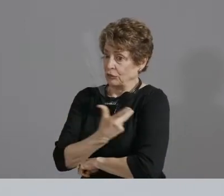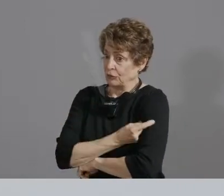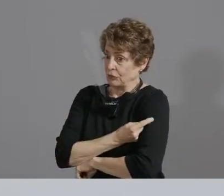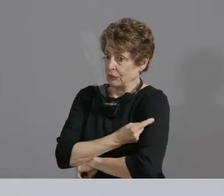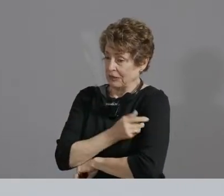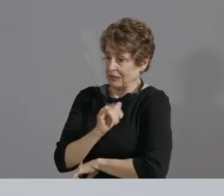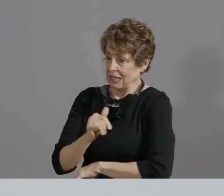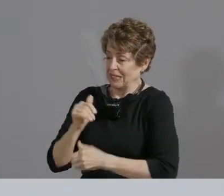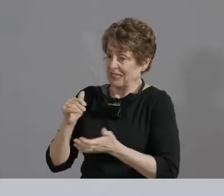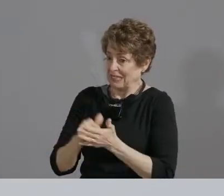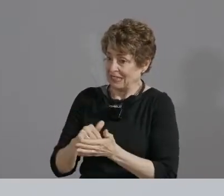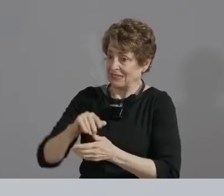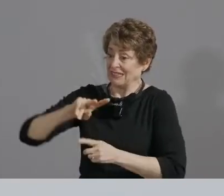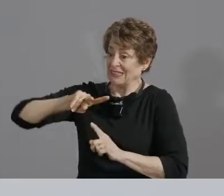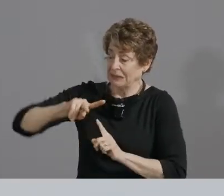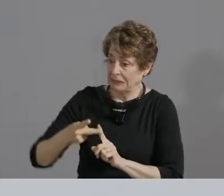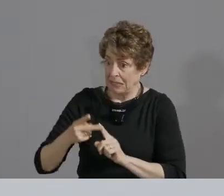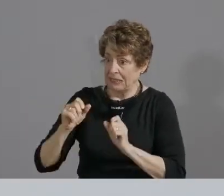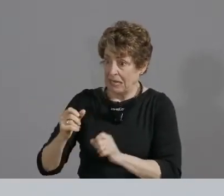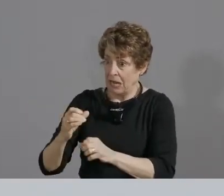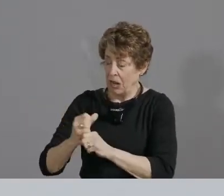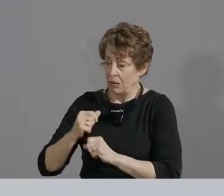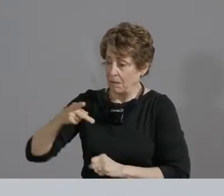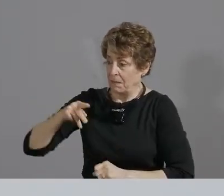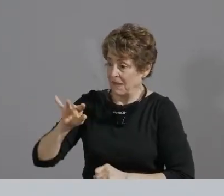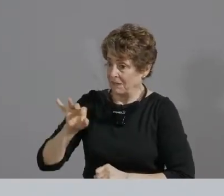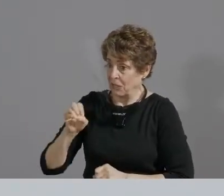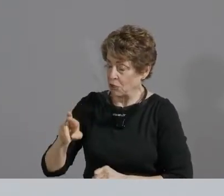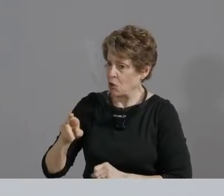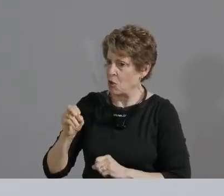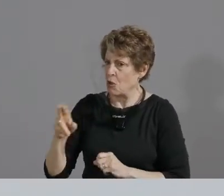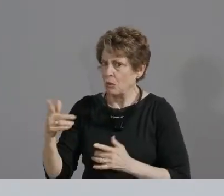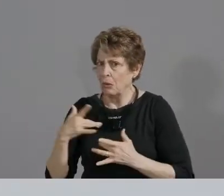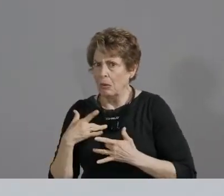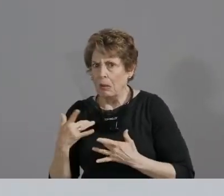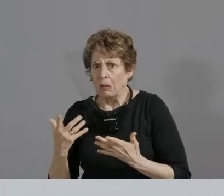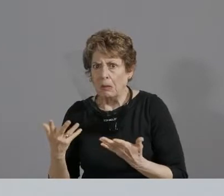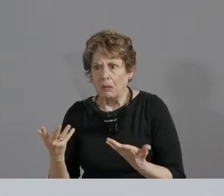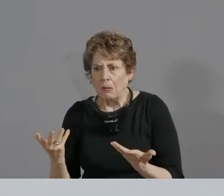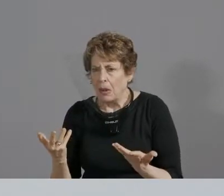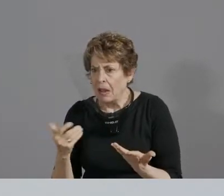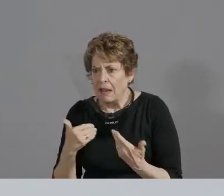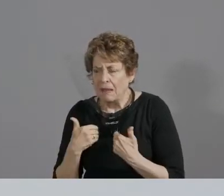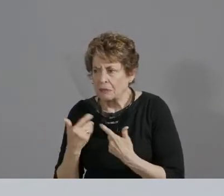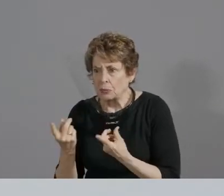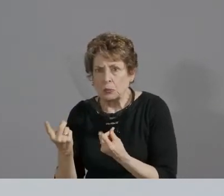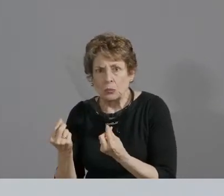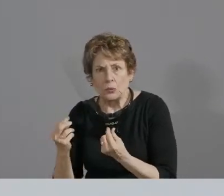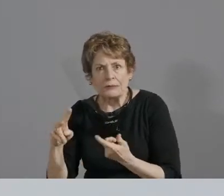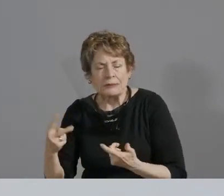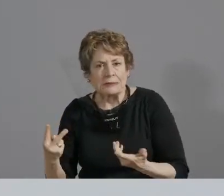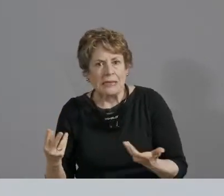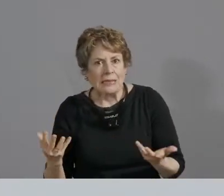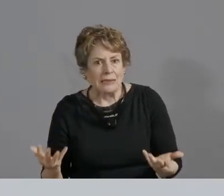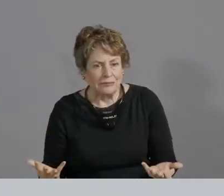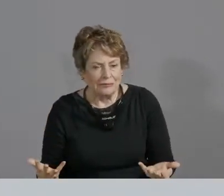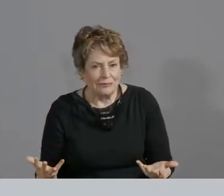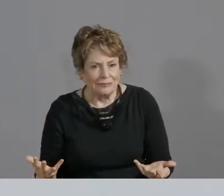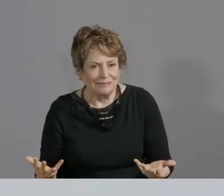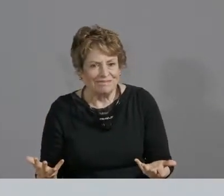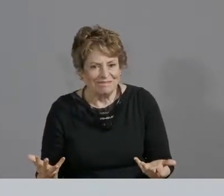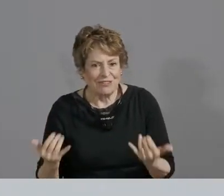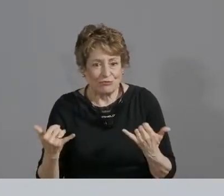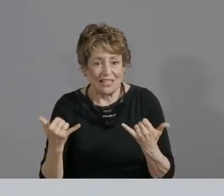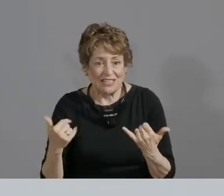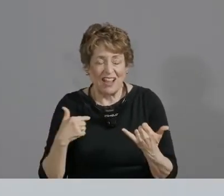concern? Yeah, so right now we do have second doses to match first doses, and we are covering all of those appointments, and then